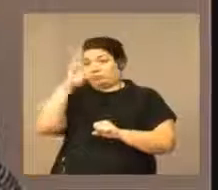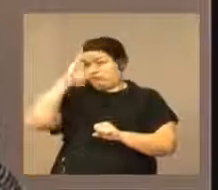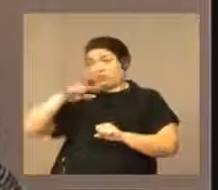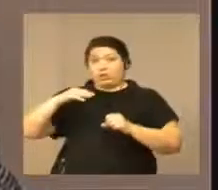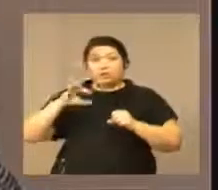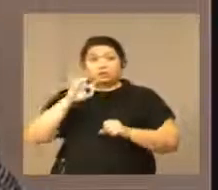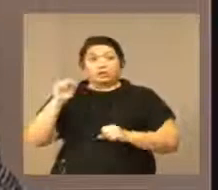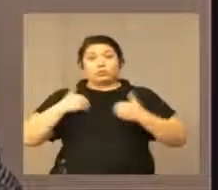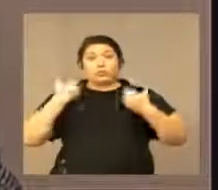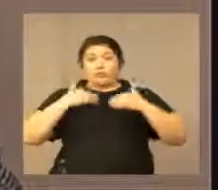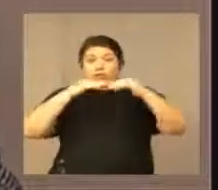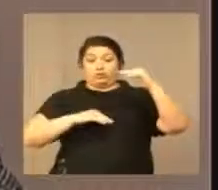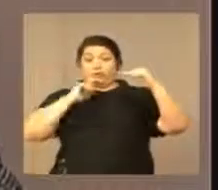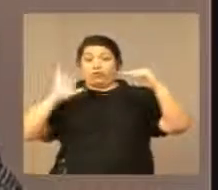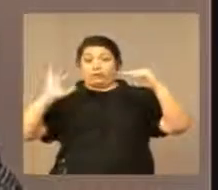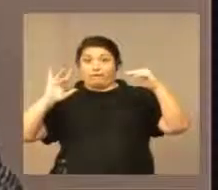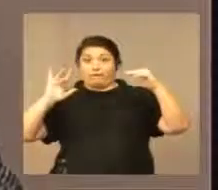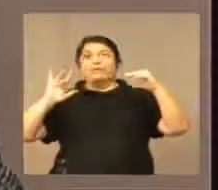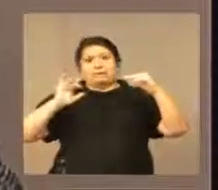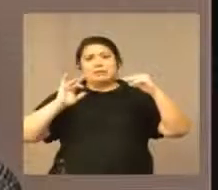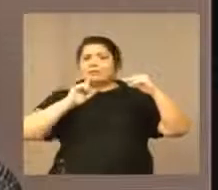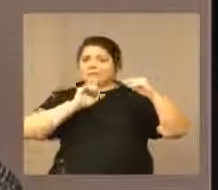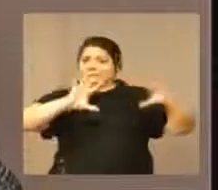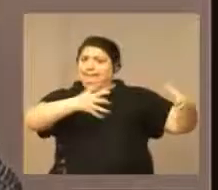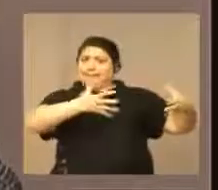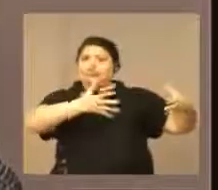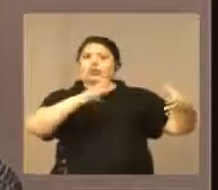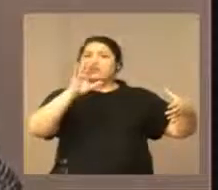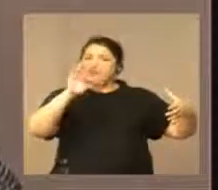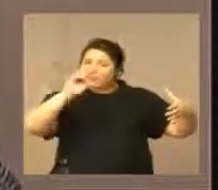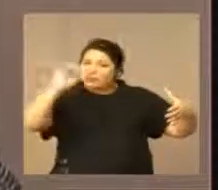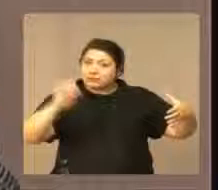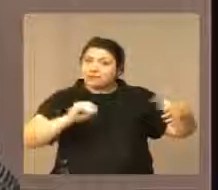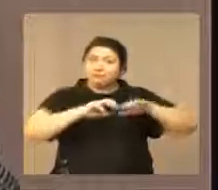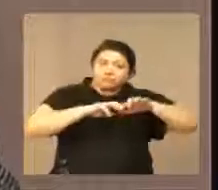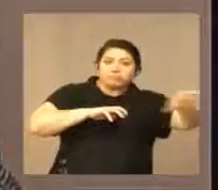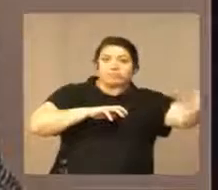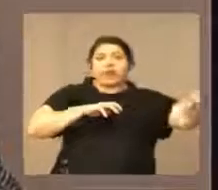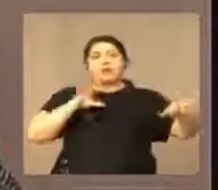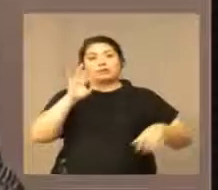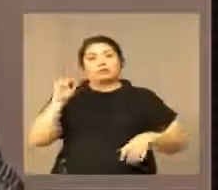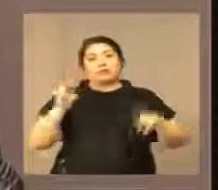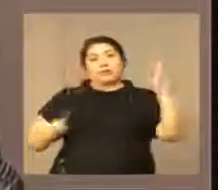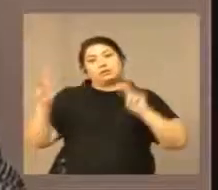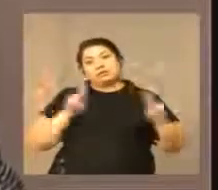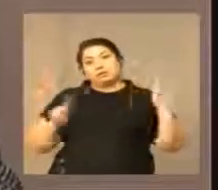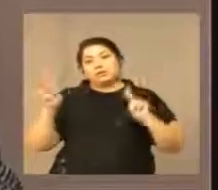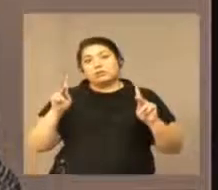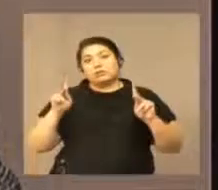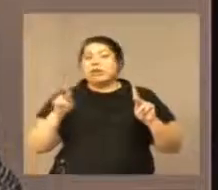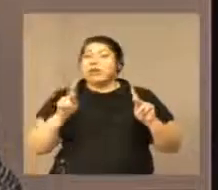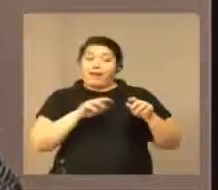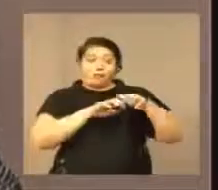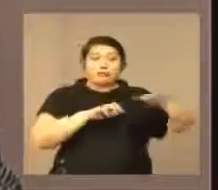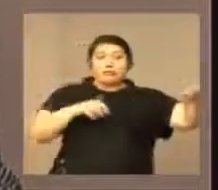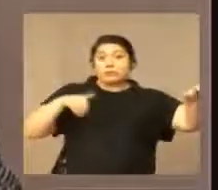age of 25 make up to close to 50% of the overall First Nations population. Within that segment